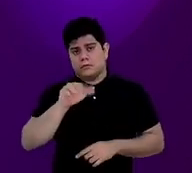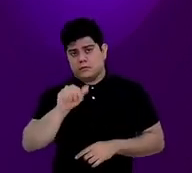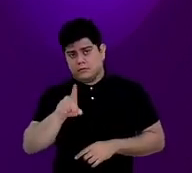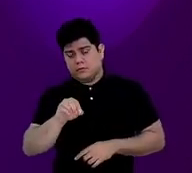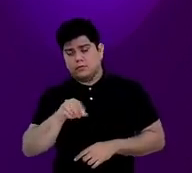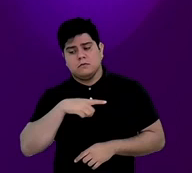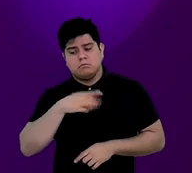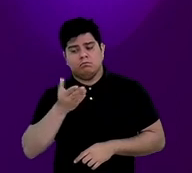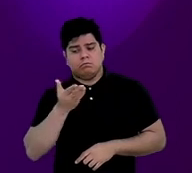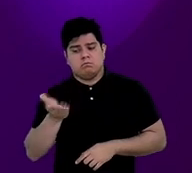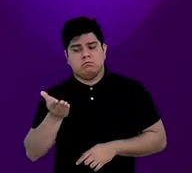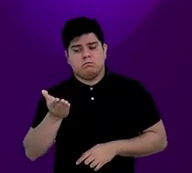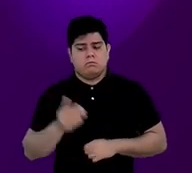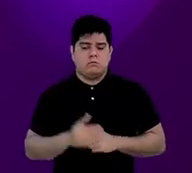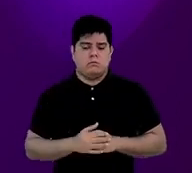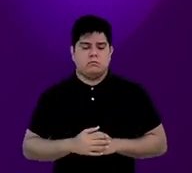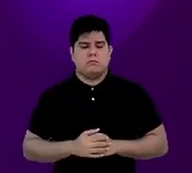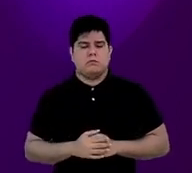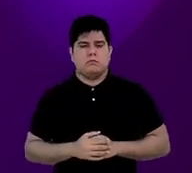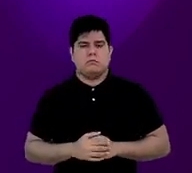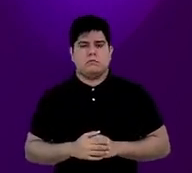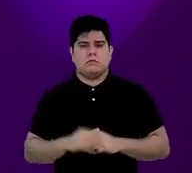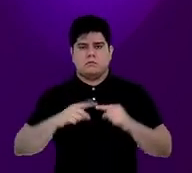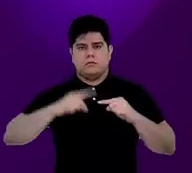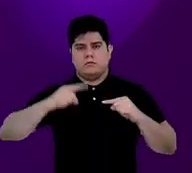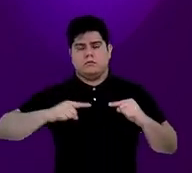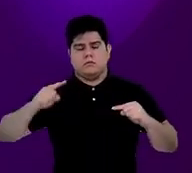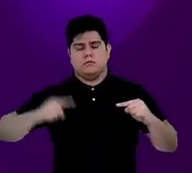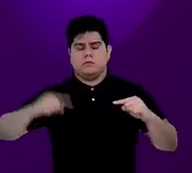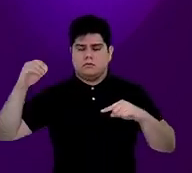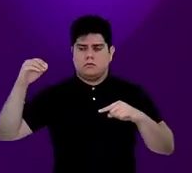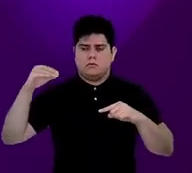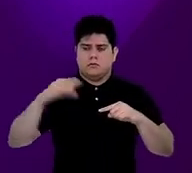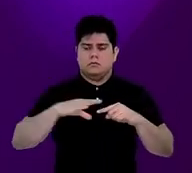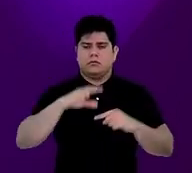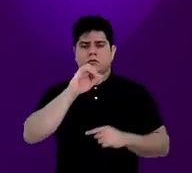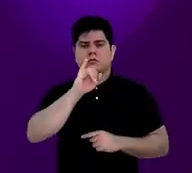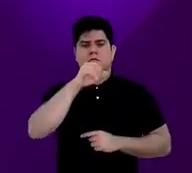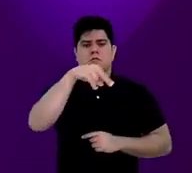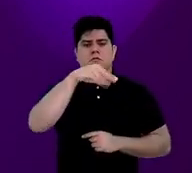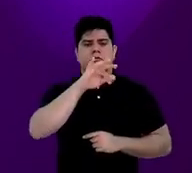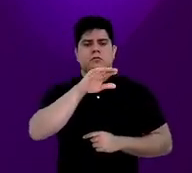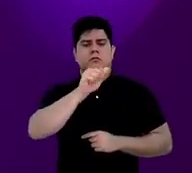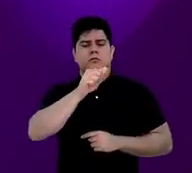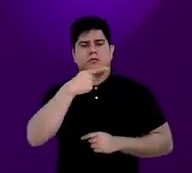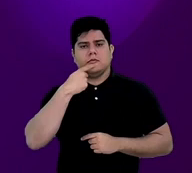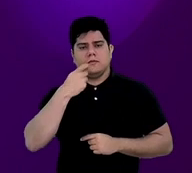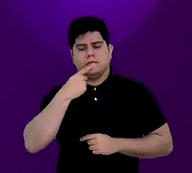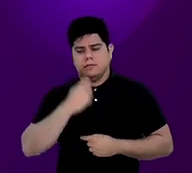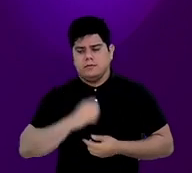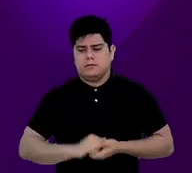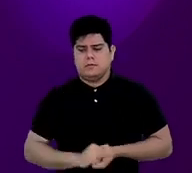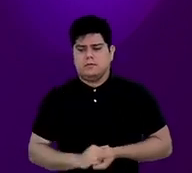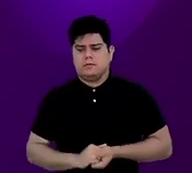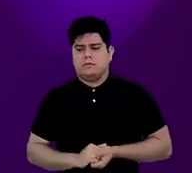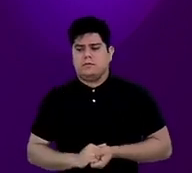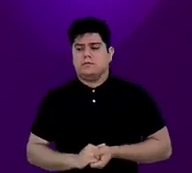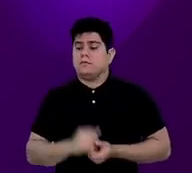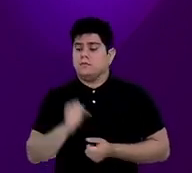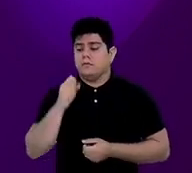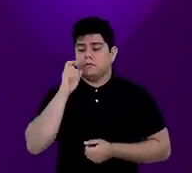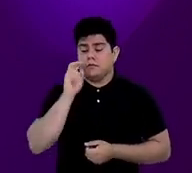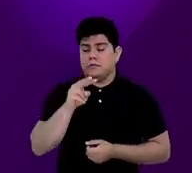blue-green light, interestingly. So here we see the TRP ion channels can either be activated